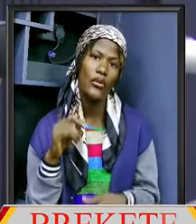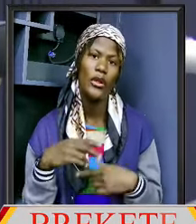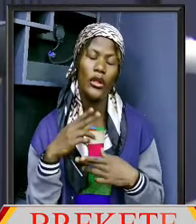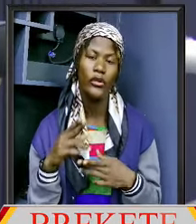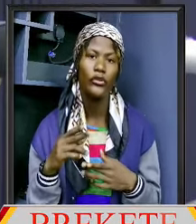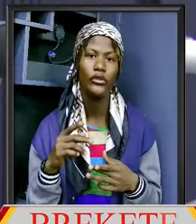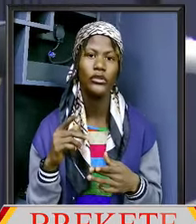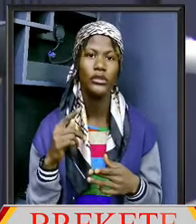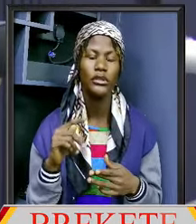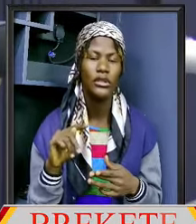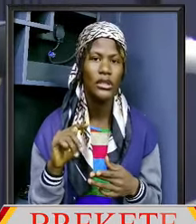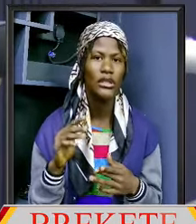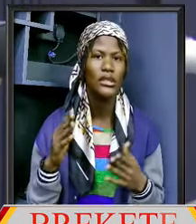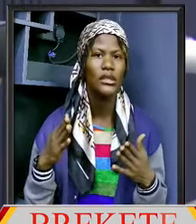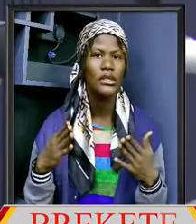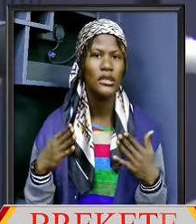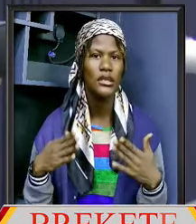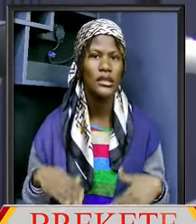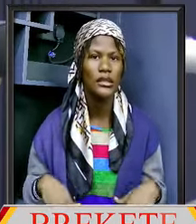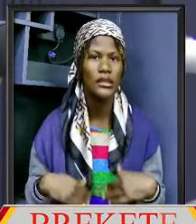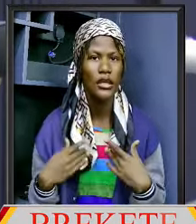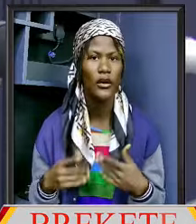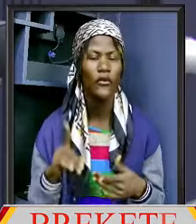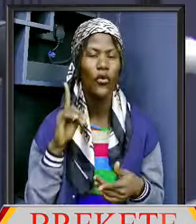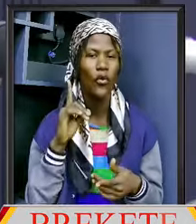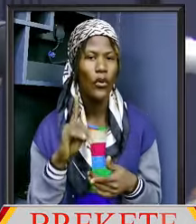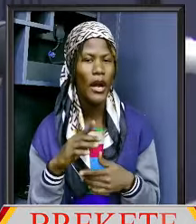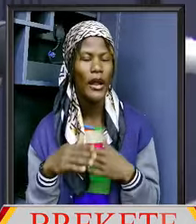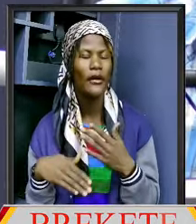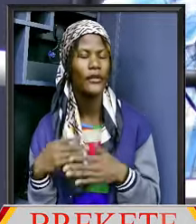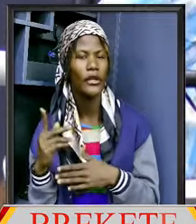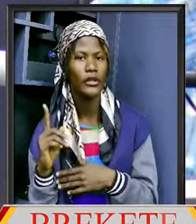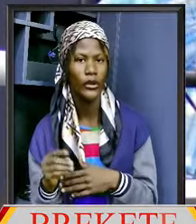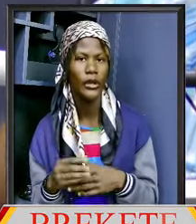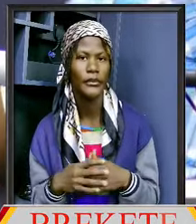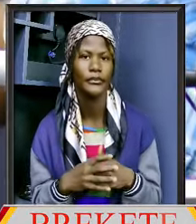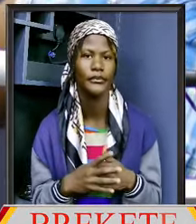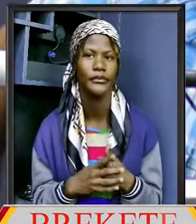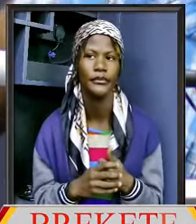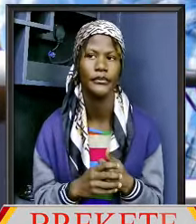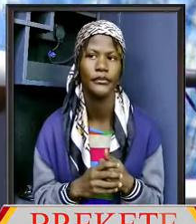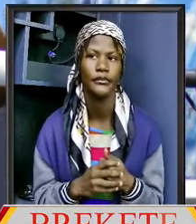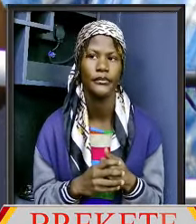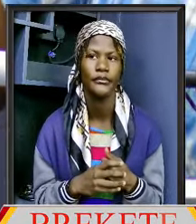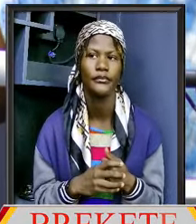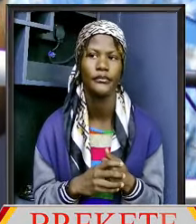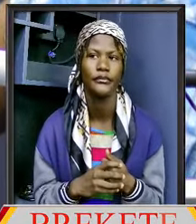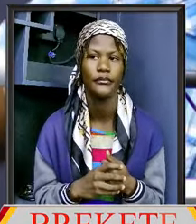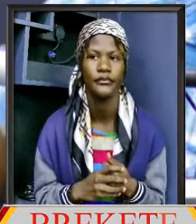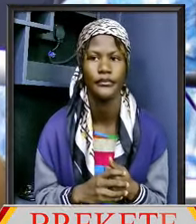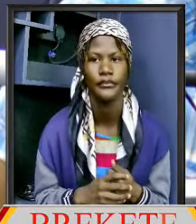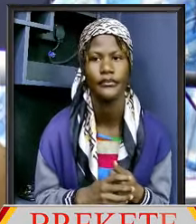other. Our ear they do twin. Make we hear waiting they want tell us. So make we introduce yourself.